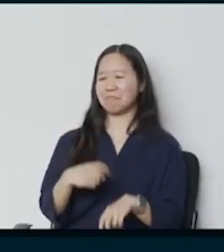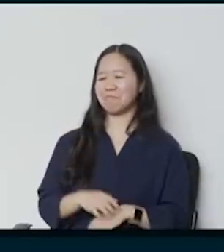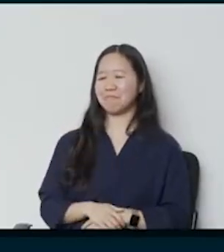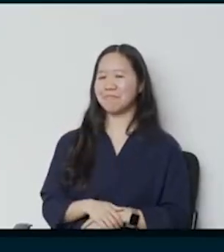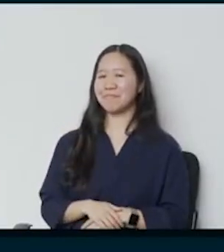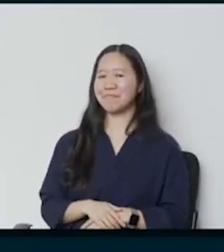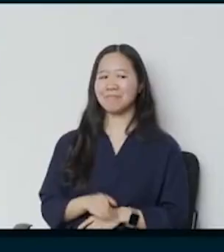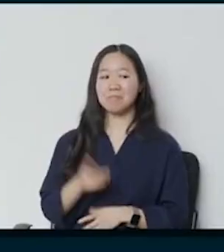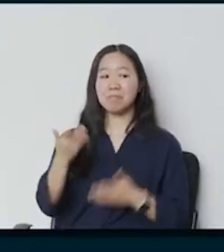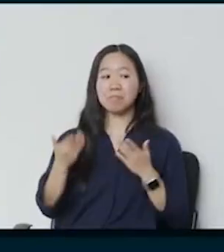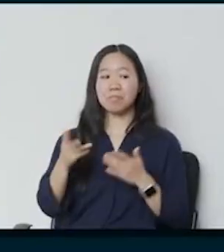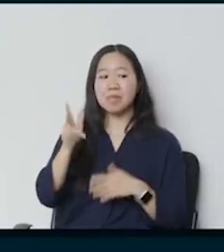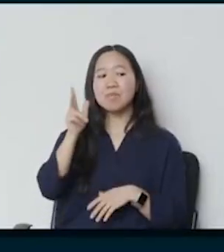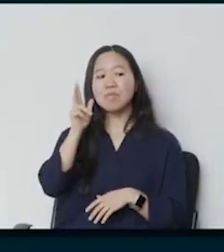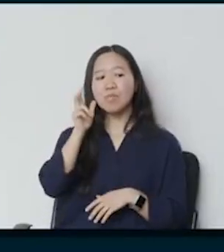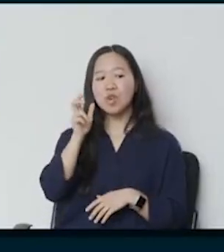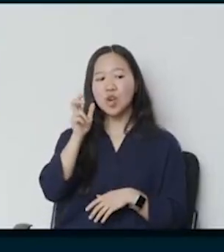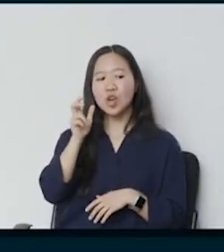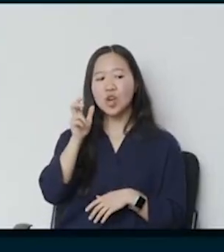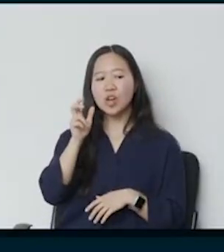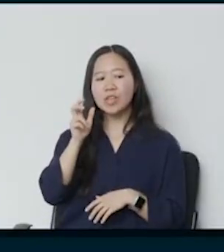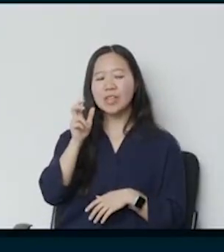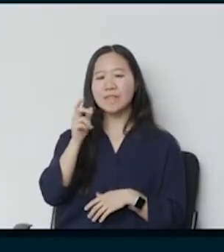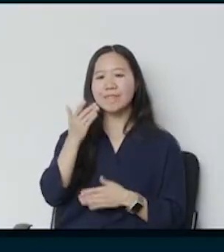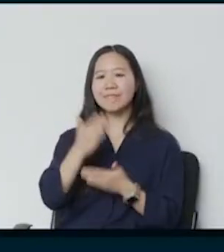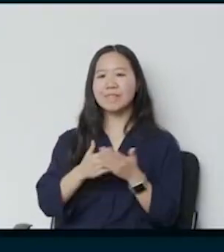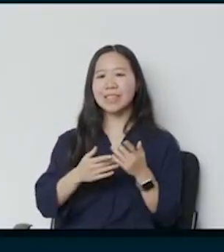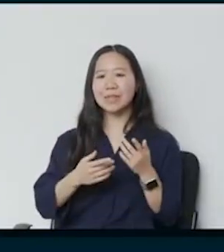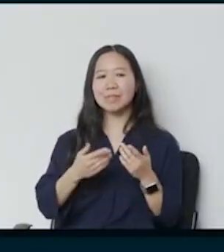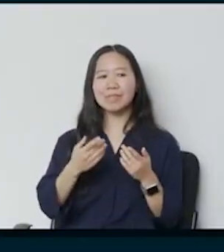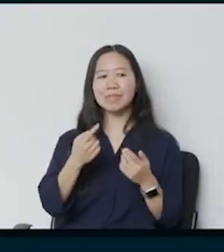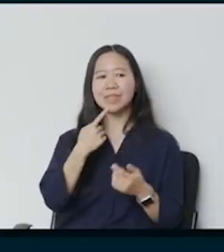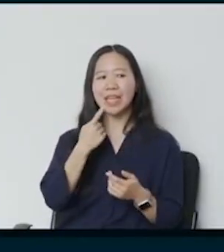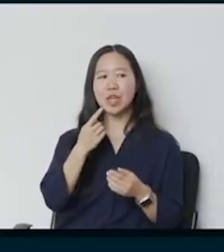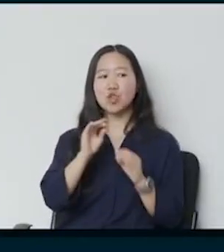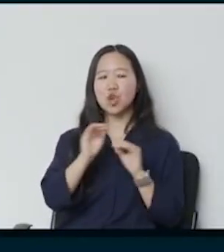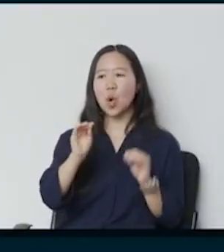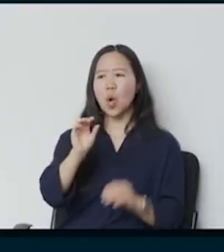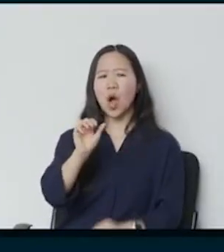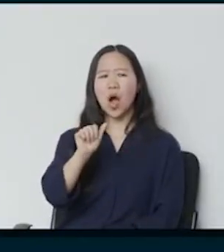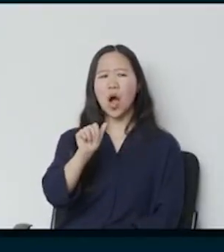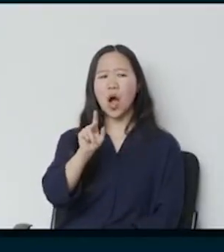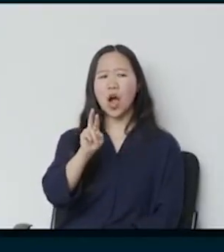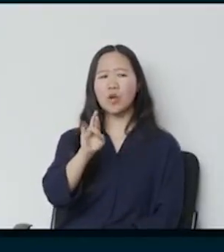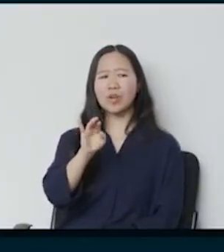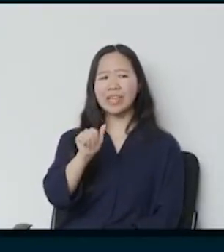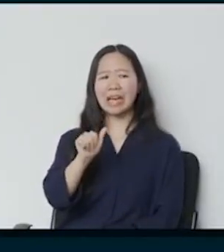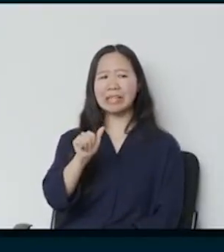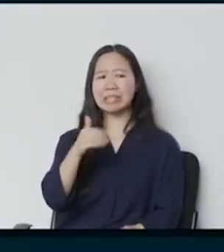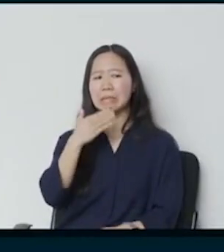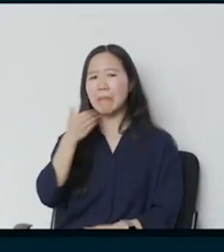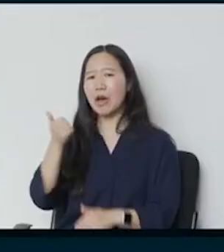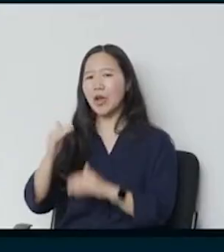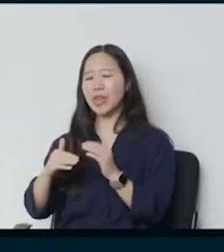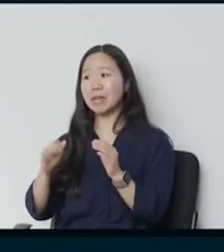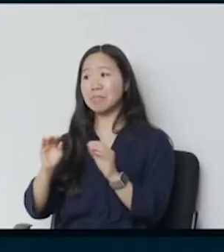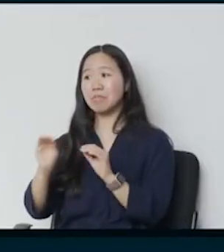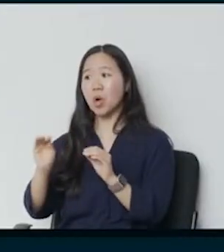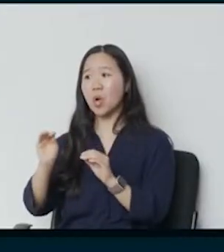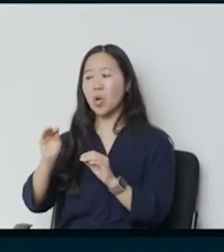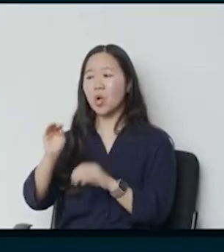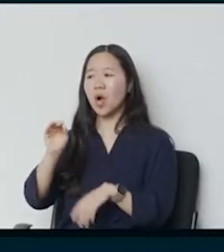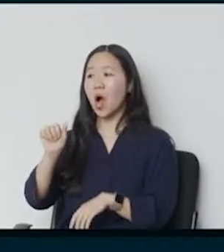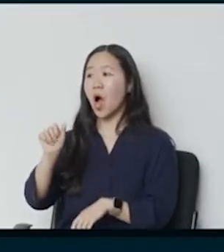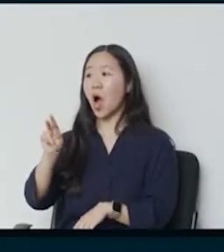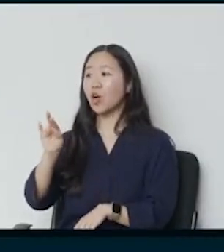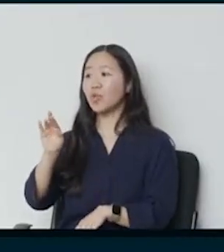heard people say no ARIA is better than bad ARIA. And I totally think that's true. So if you don't know what ARIA